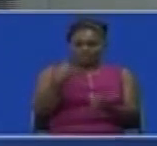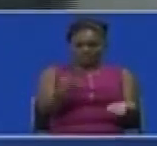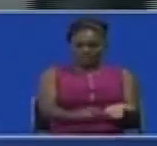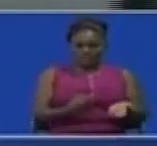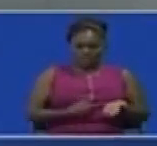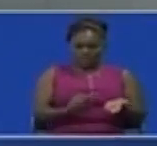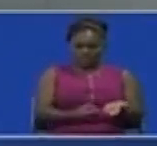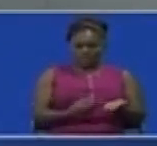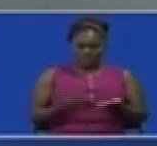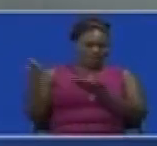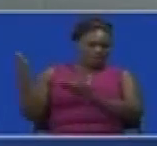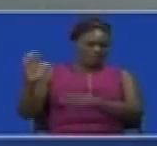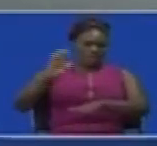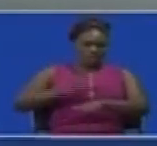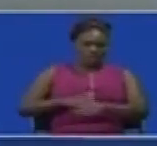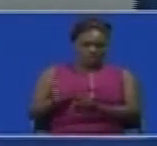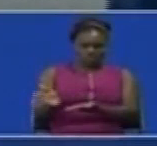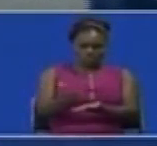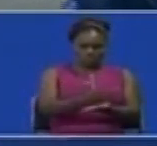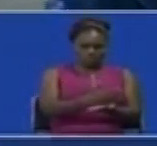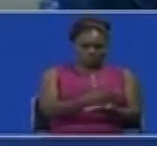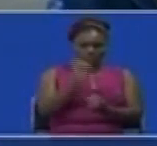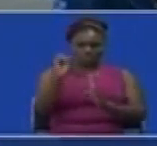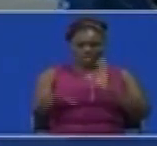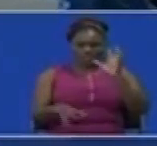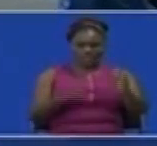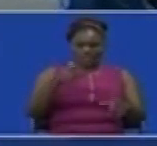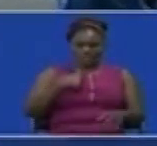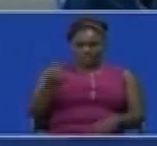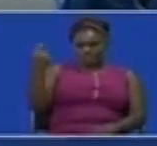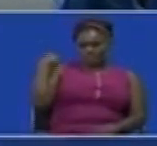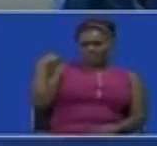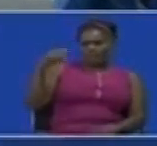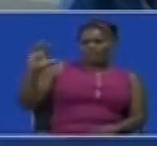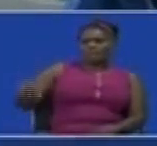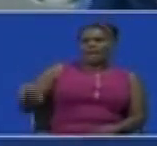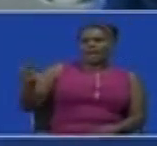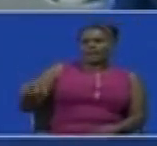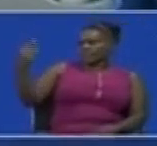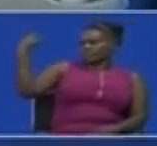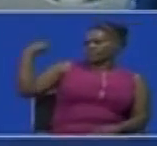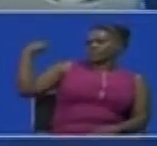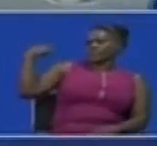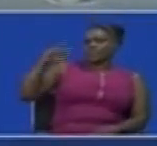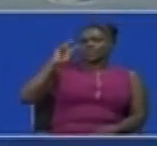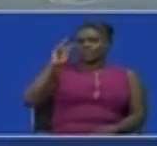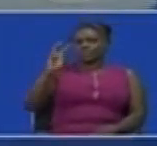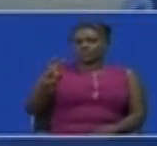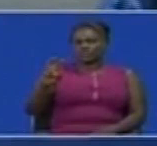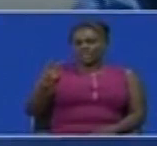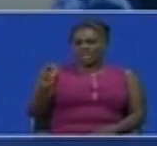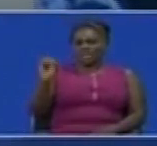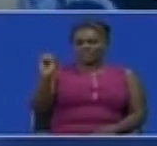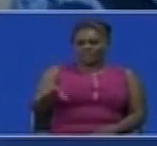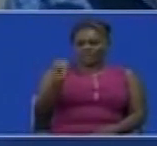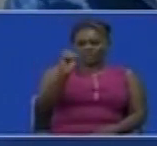here regarding garbage collection. And I'm actually standing behind the Marikiti market, and just behind me you can see the heaps of garbage